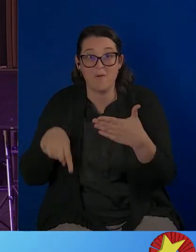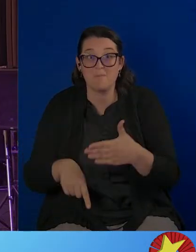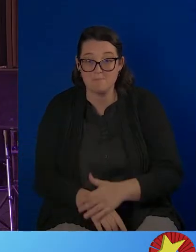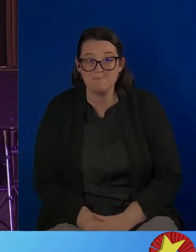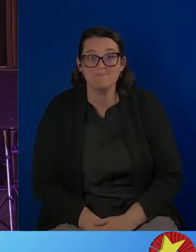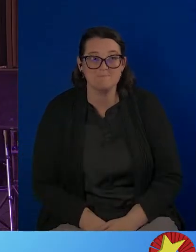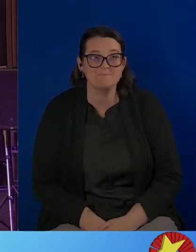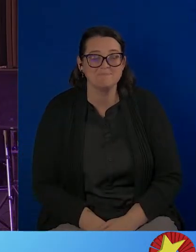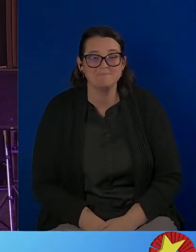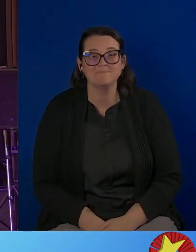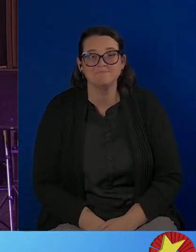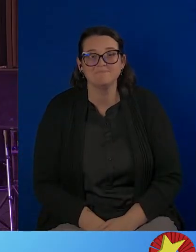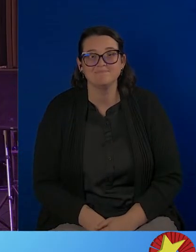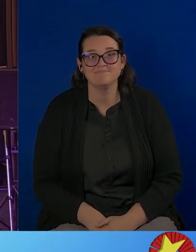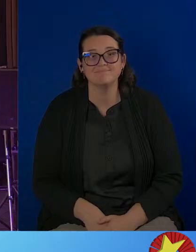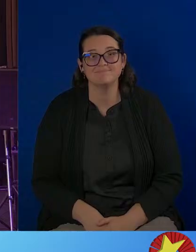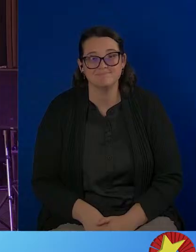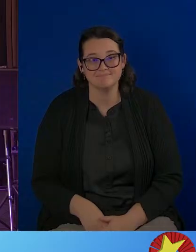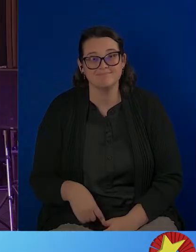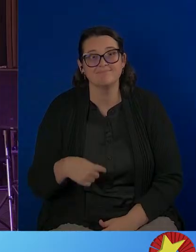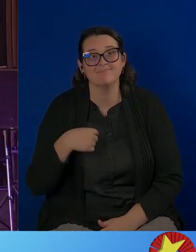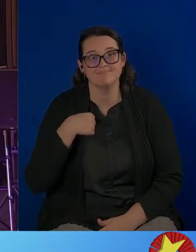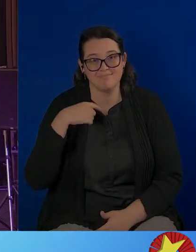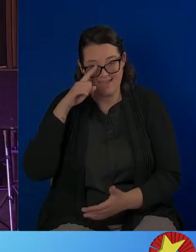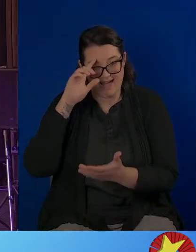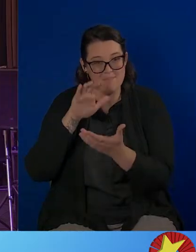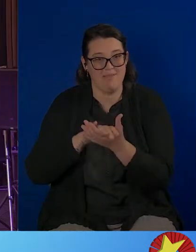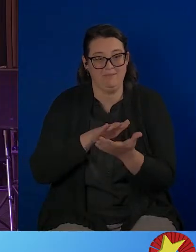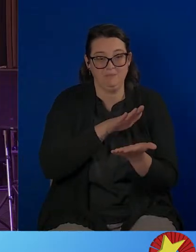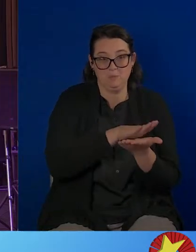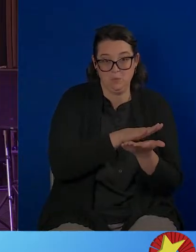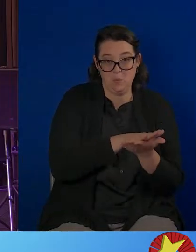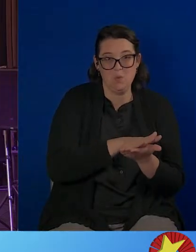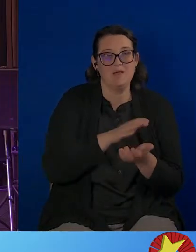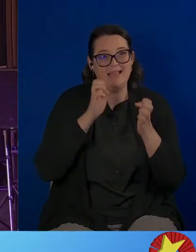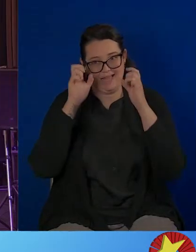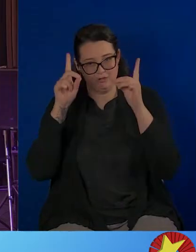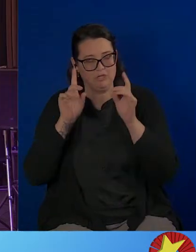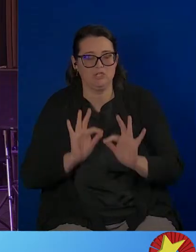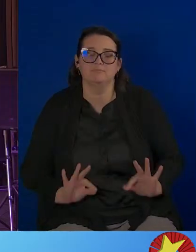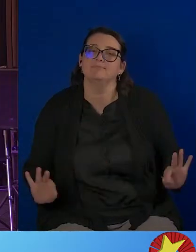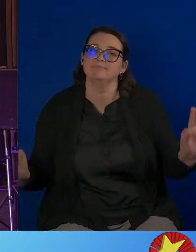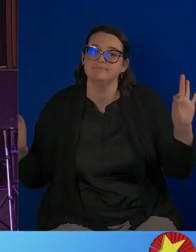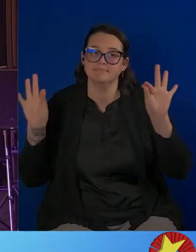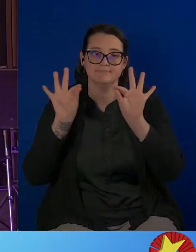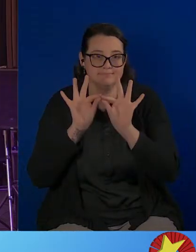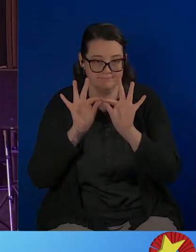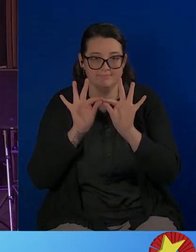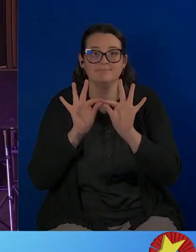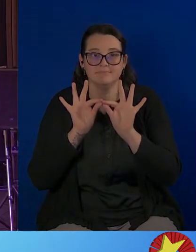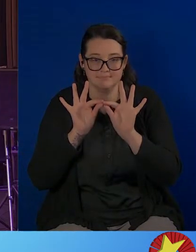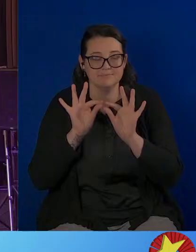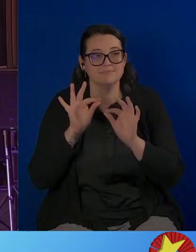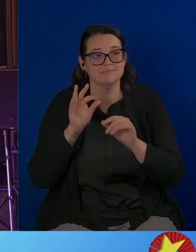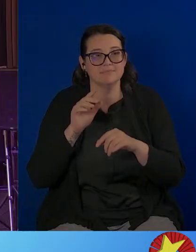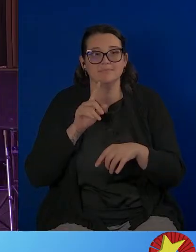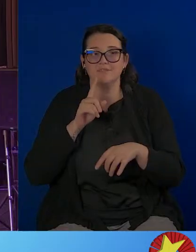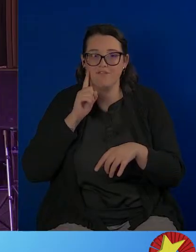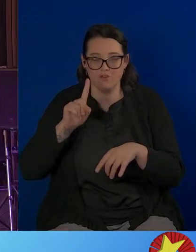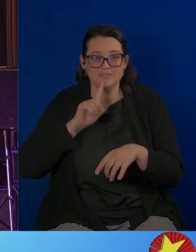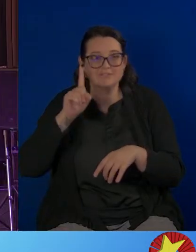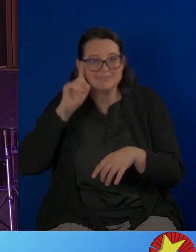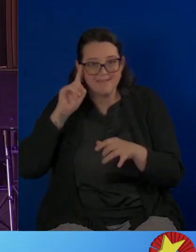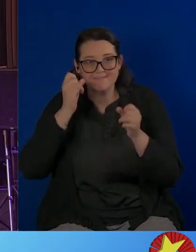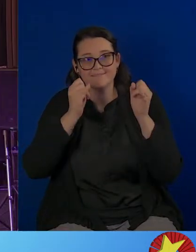I believe that school and our education is invaluable in the strength of deaf people's lives and